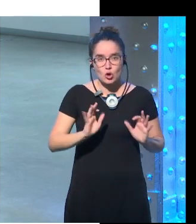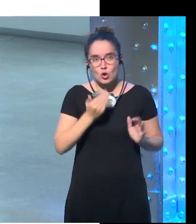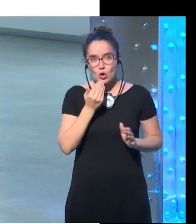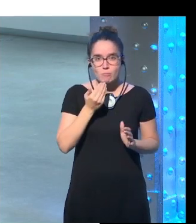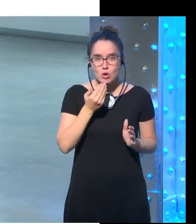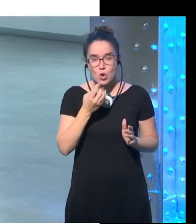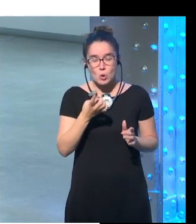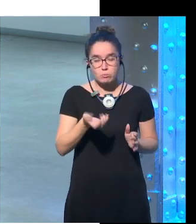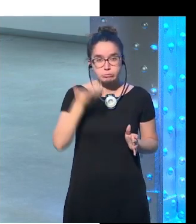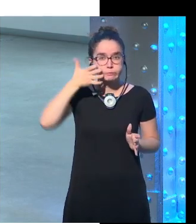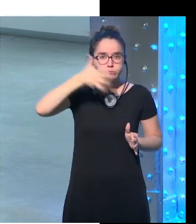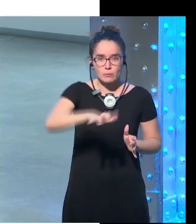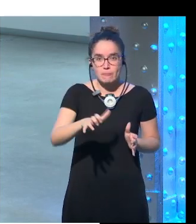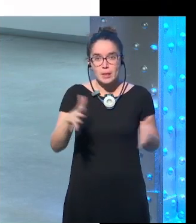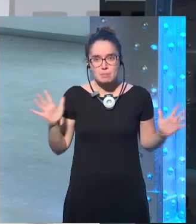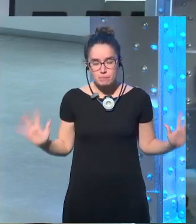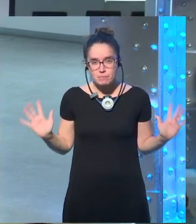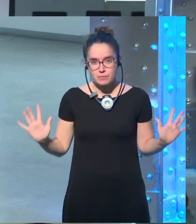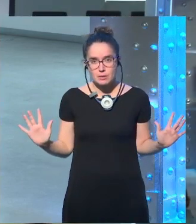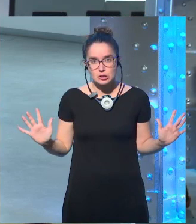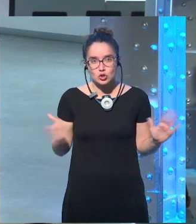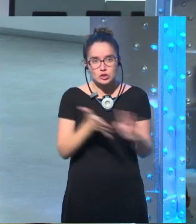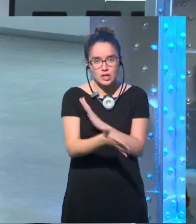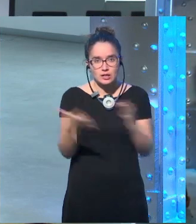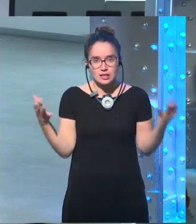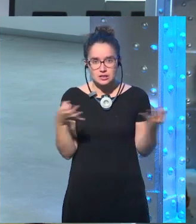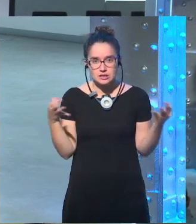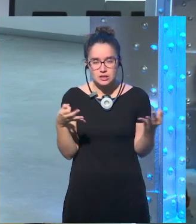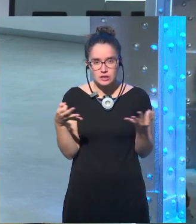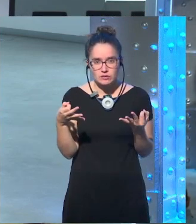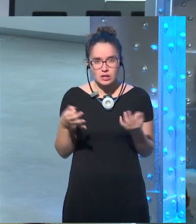Anyhow, what this means is that capital for labor